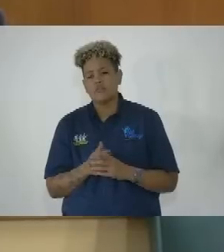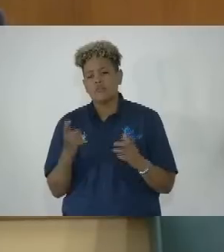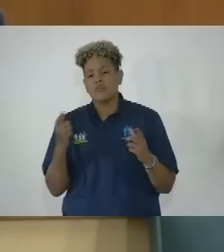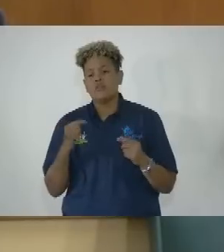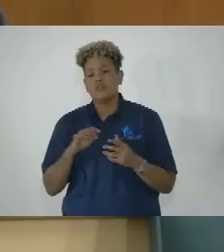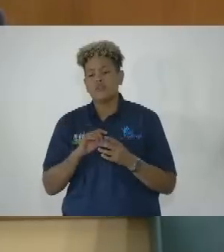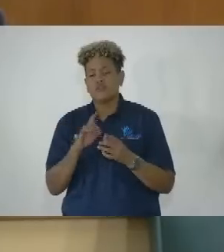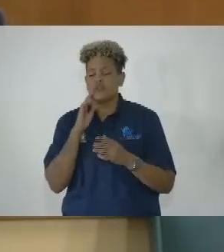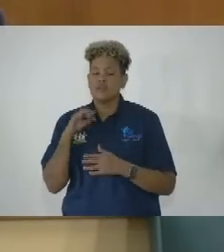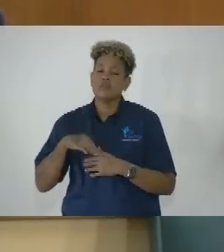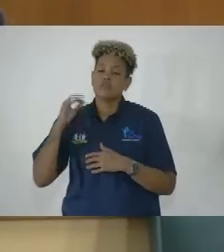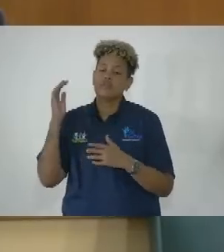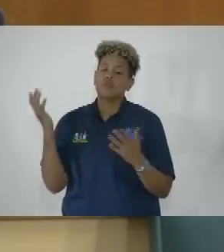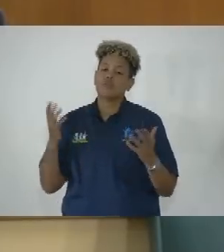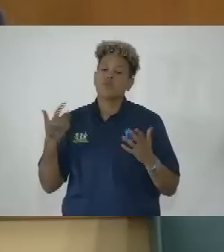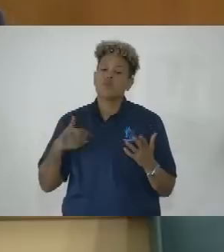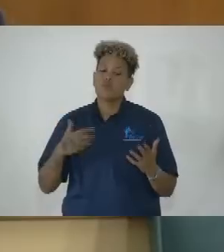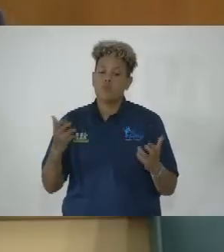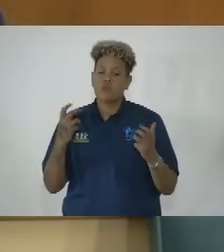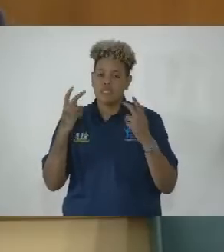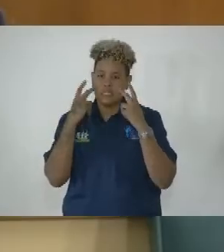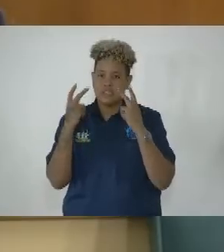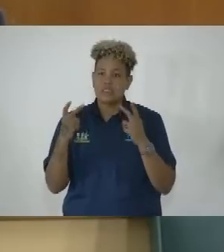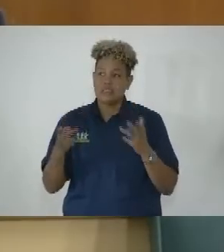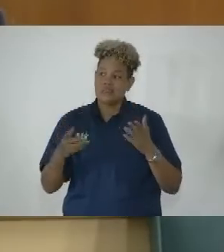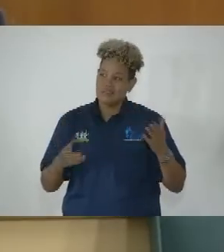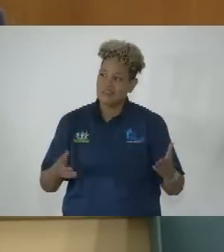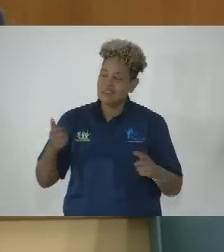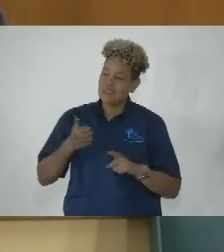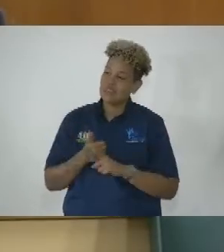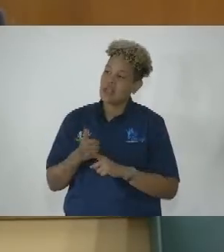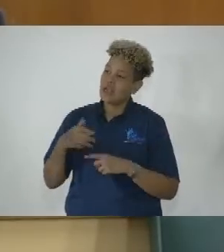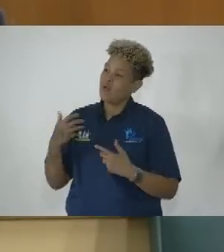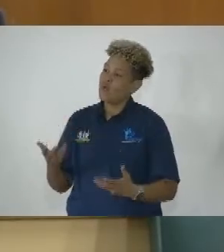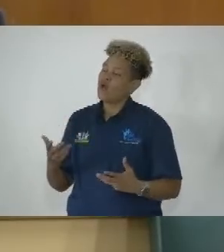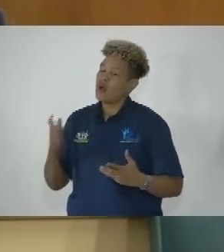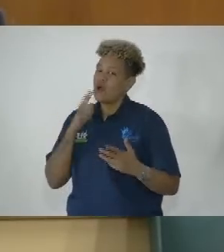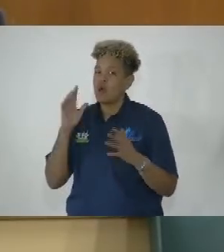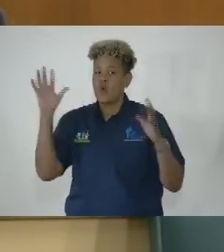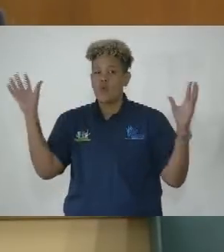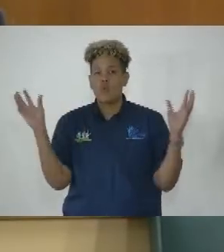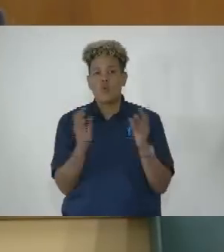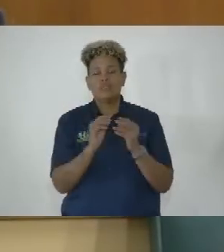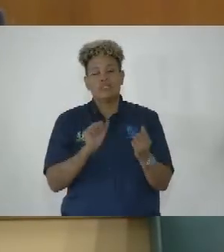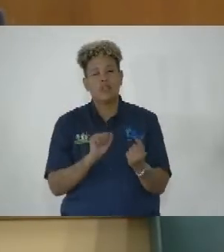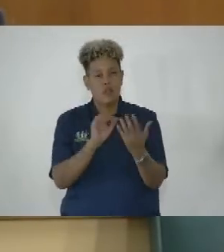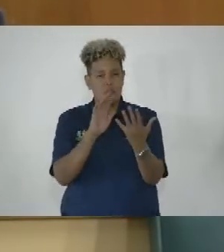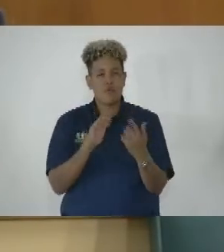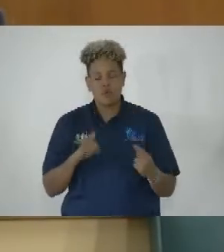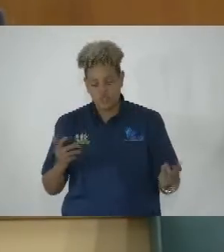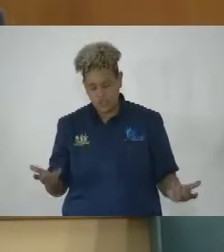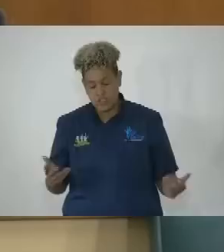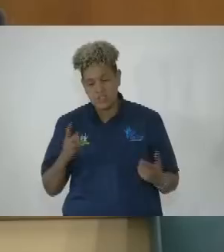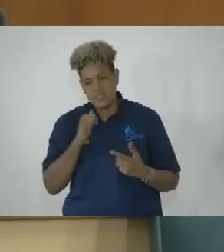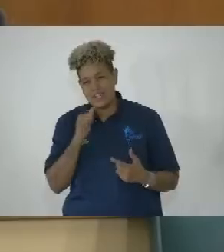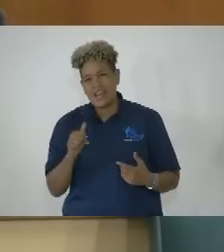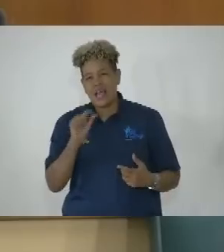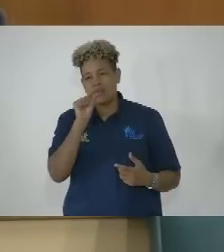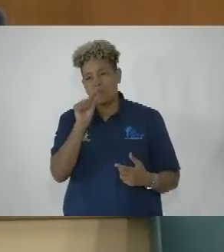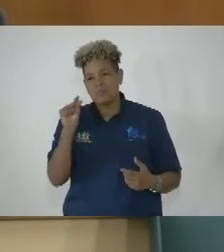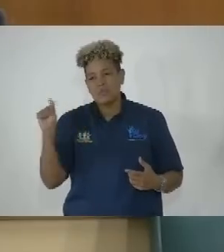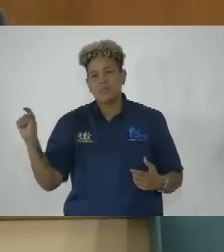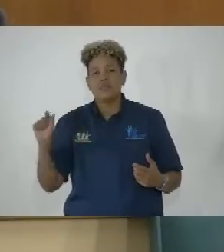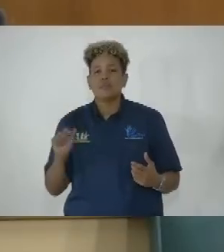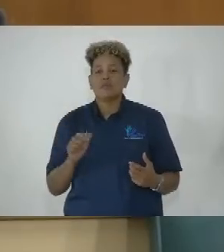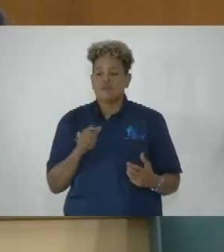of what we want to see on this side as a holistic approach and not a piecemeal